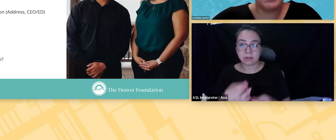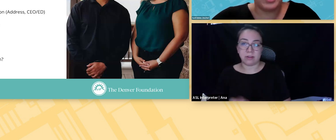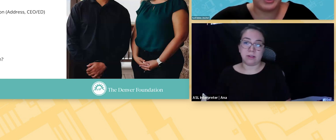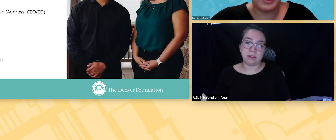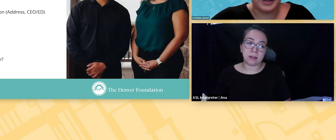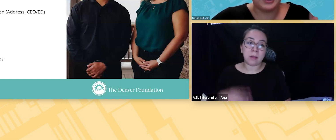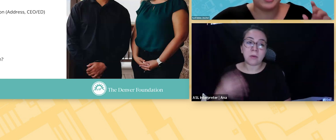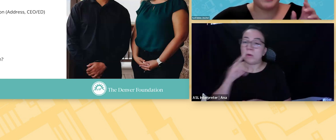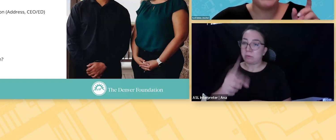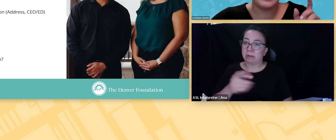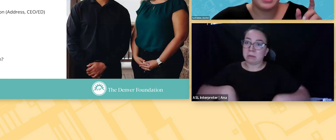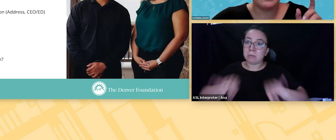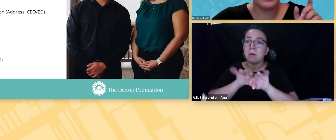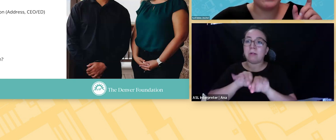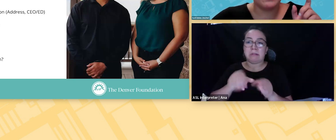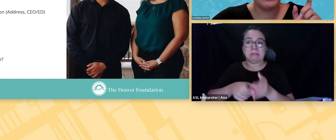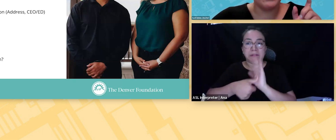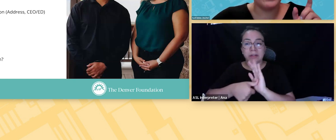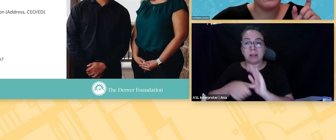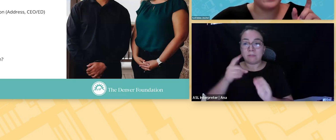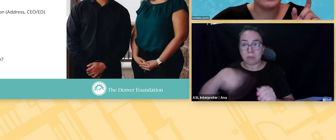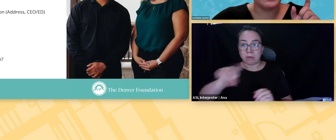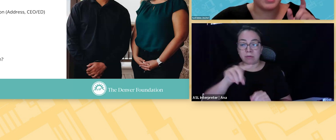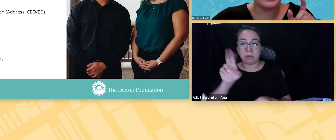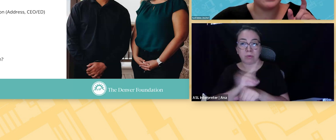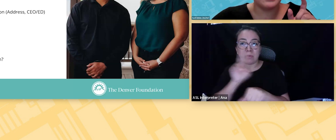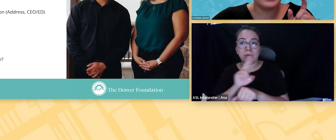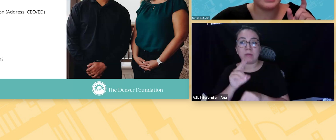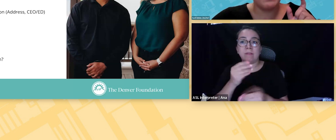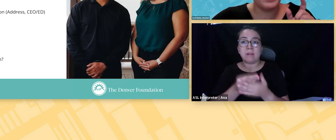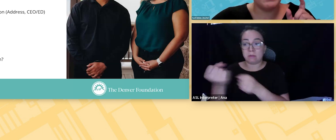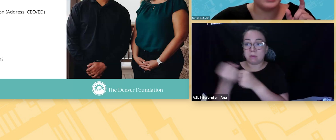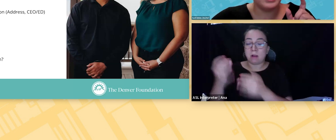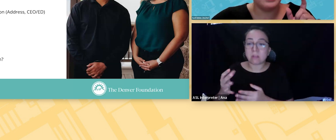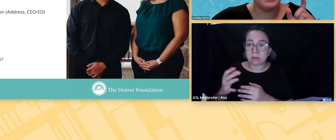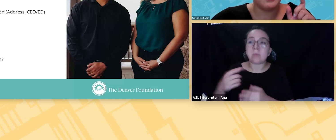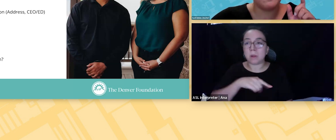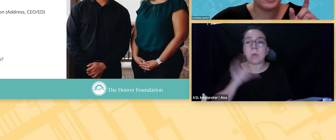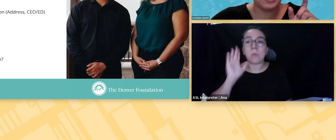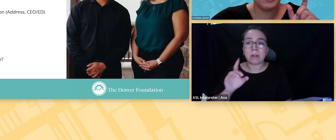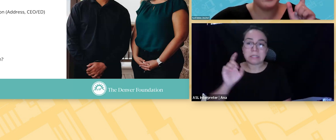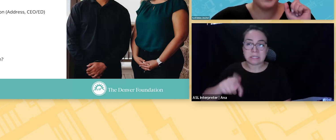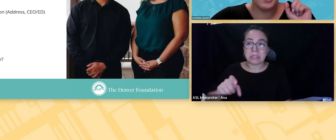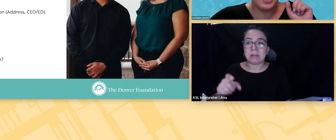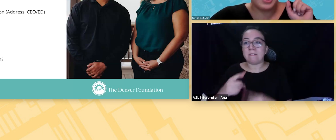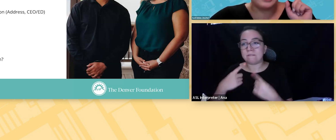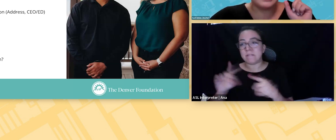really important thing to emphasize for those of you using fiscal sponsors is that we will need the